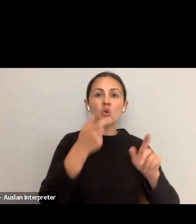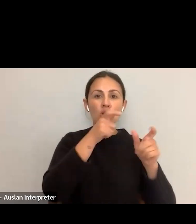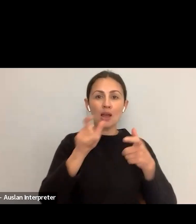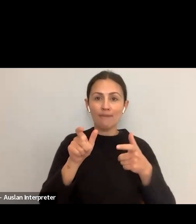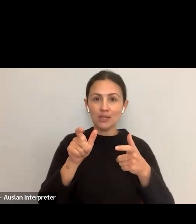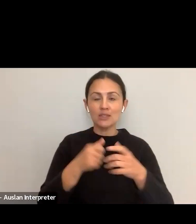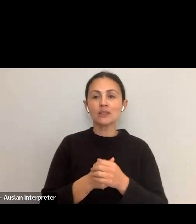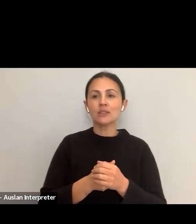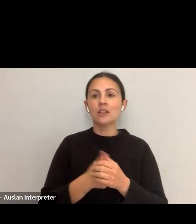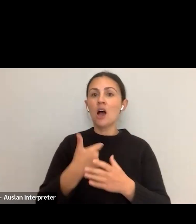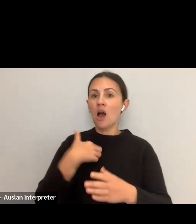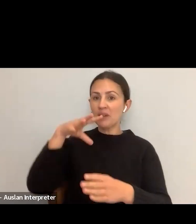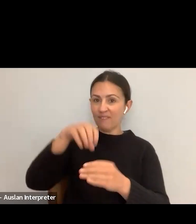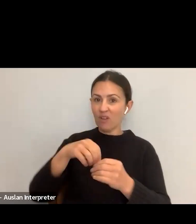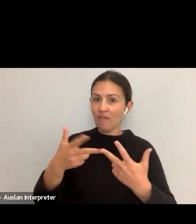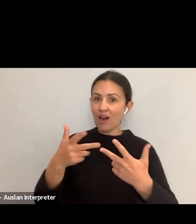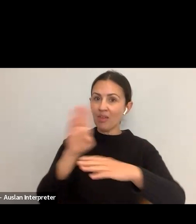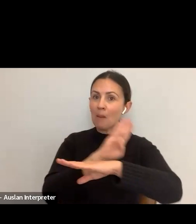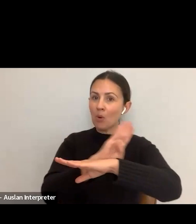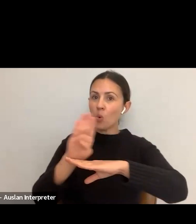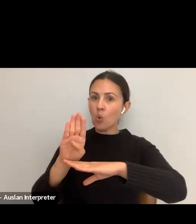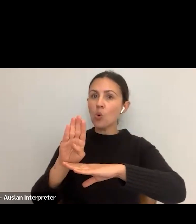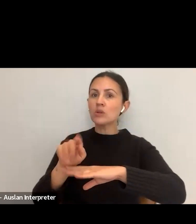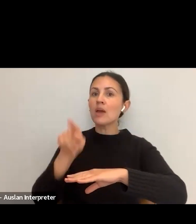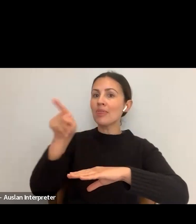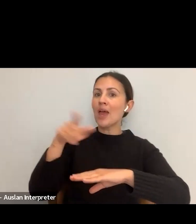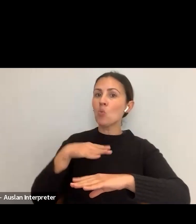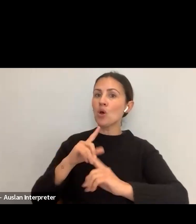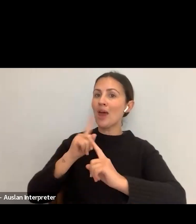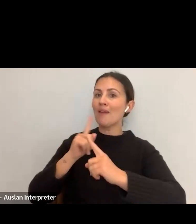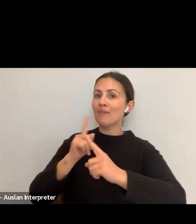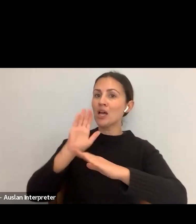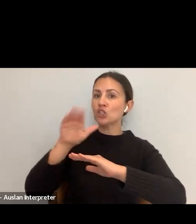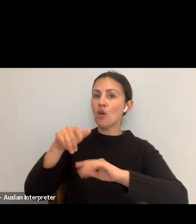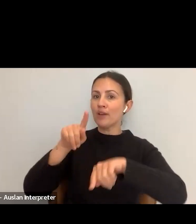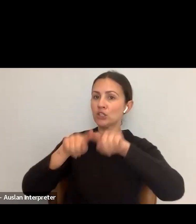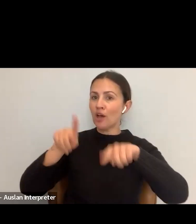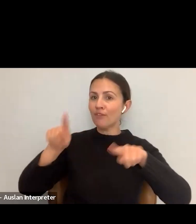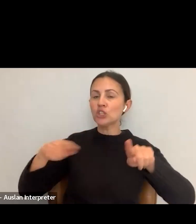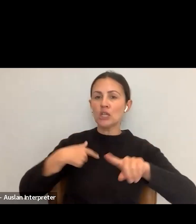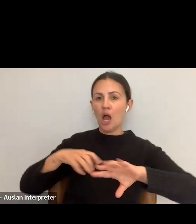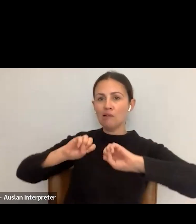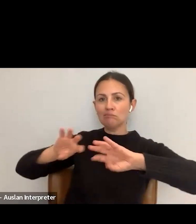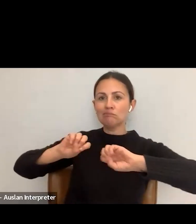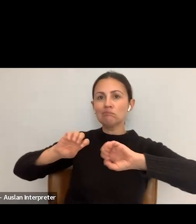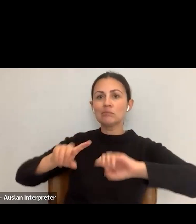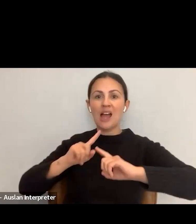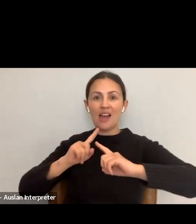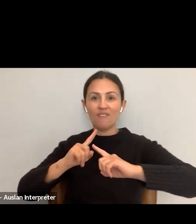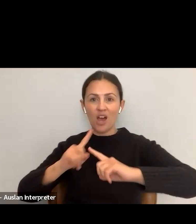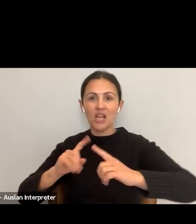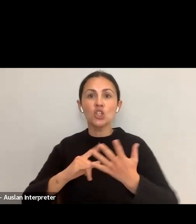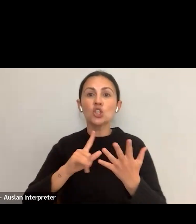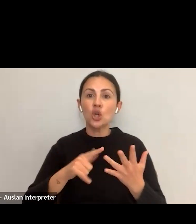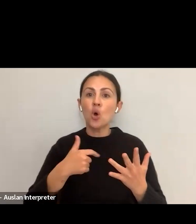have been relevant to the arts industry. So there is definitely that intersection there where I'm able to apply both my lens